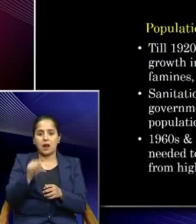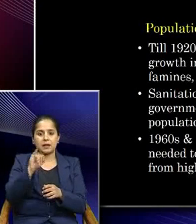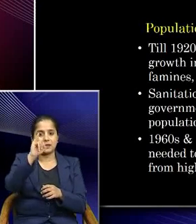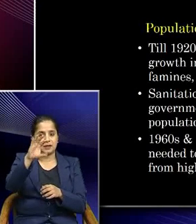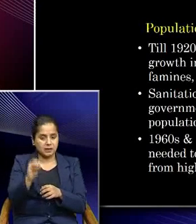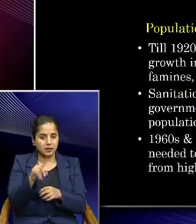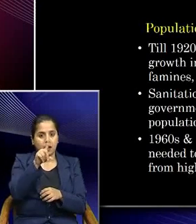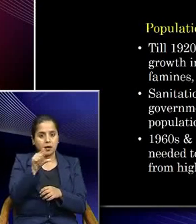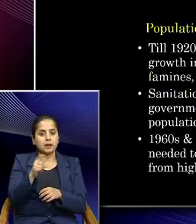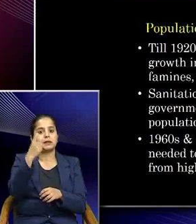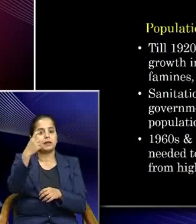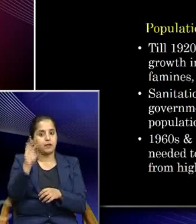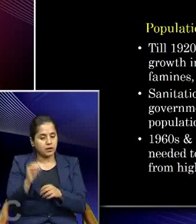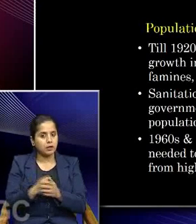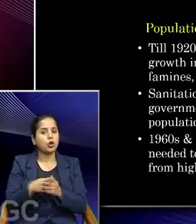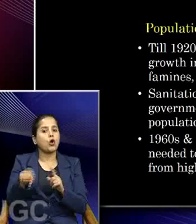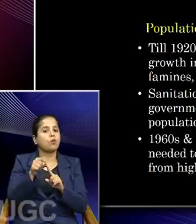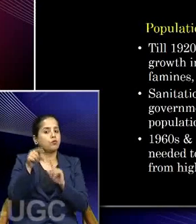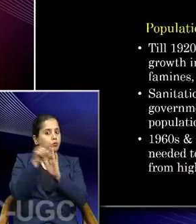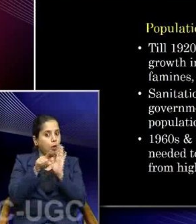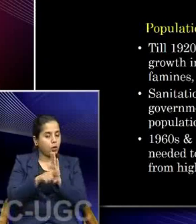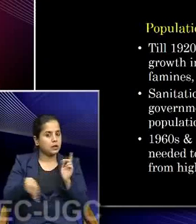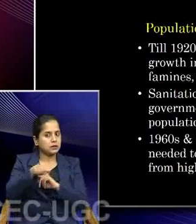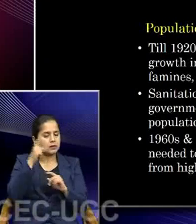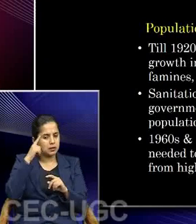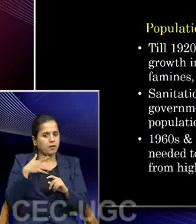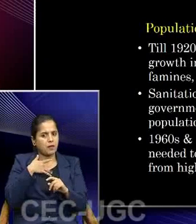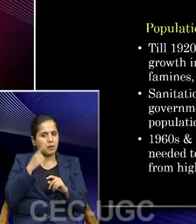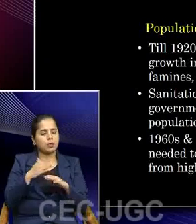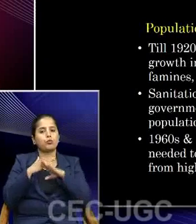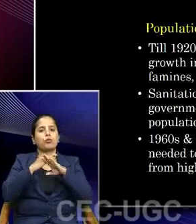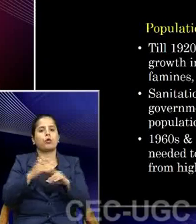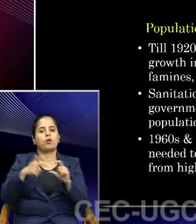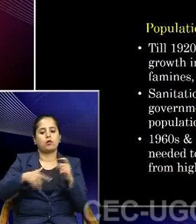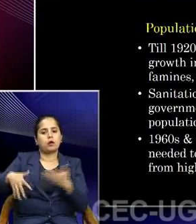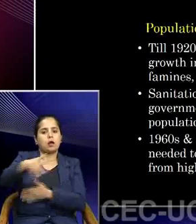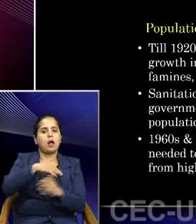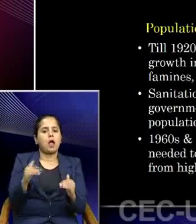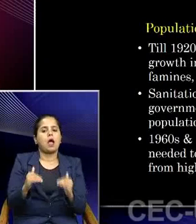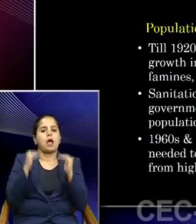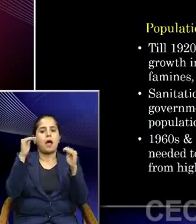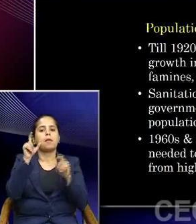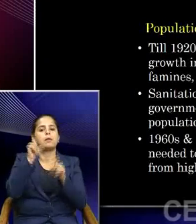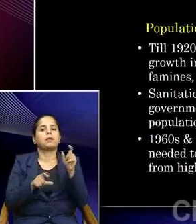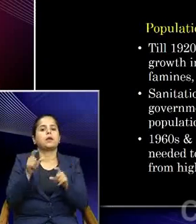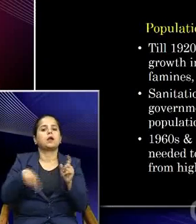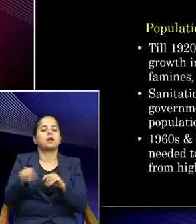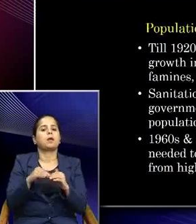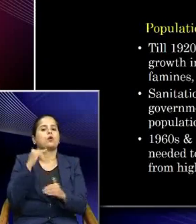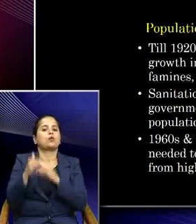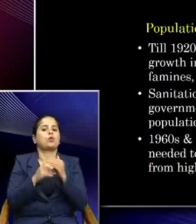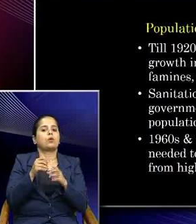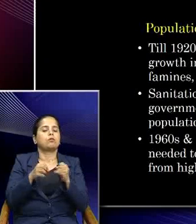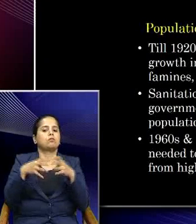and 70s, policy interventions needed to protect environment from high population growth. This is a period where